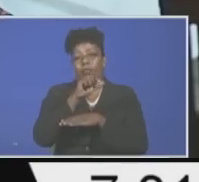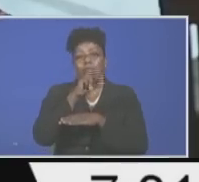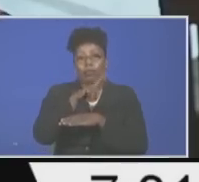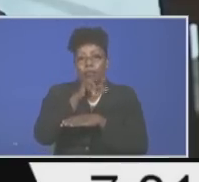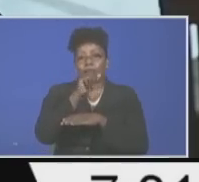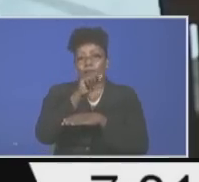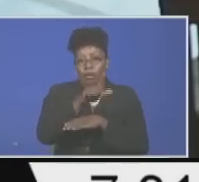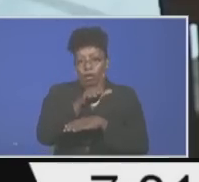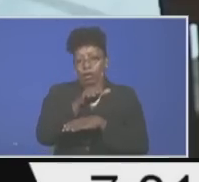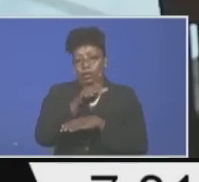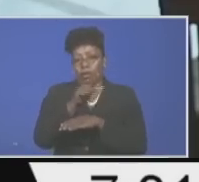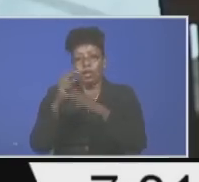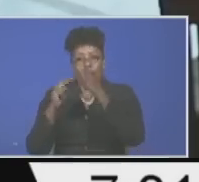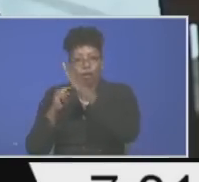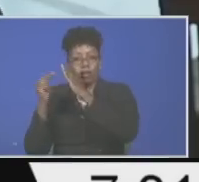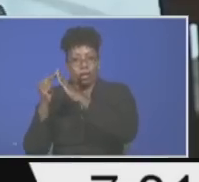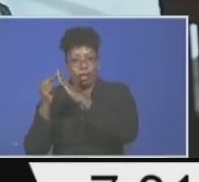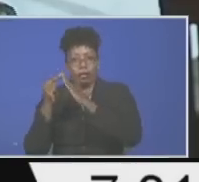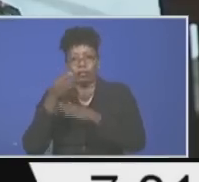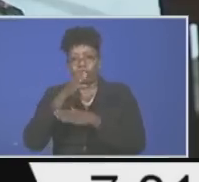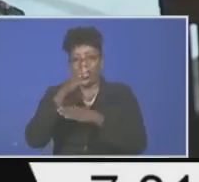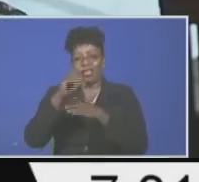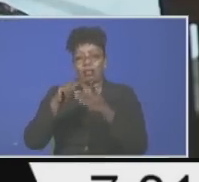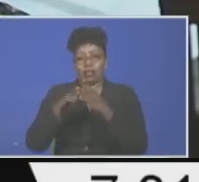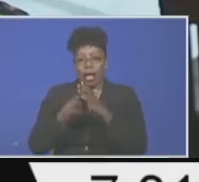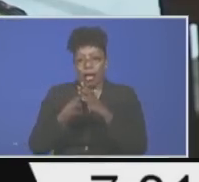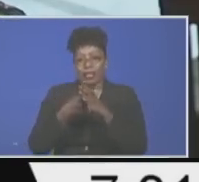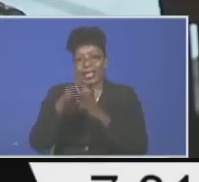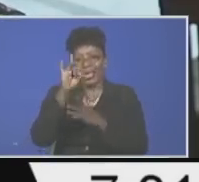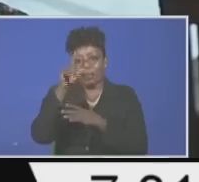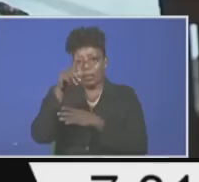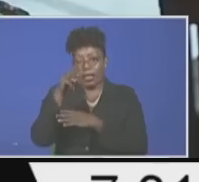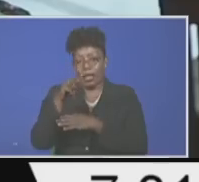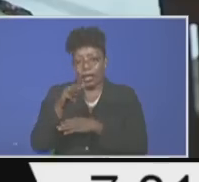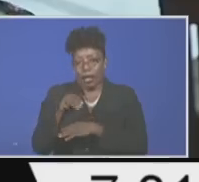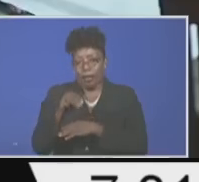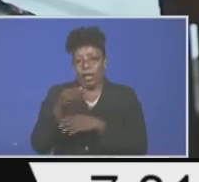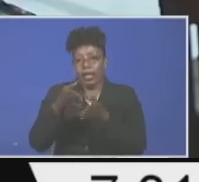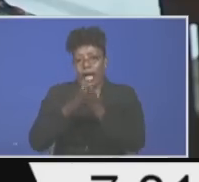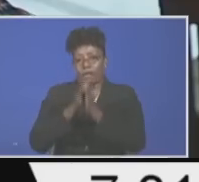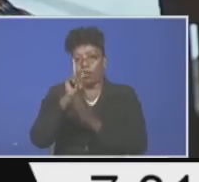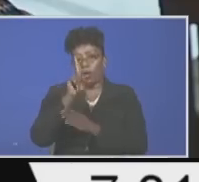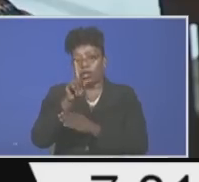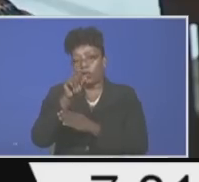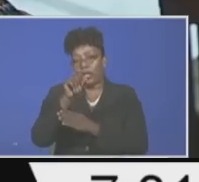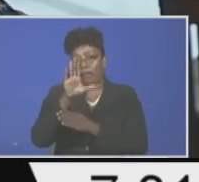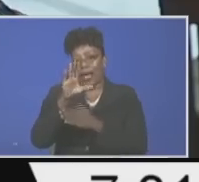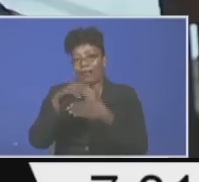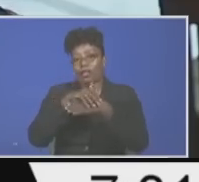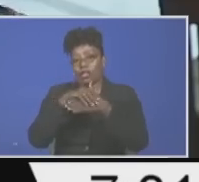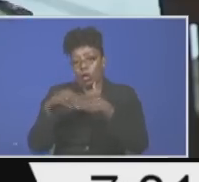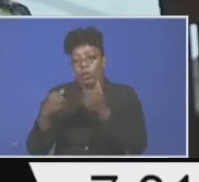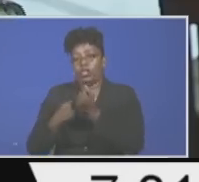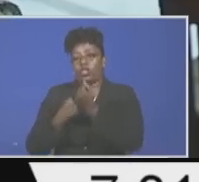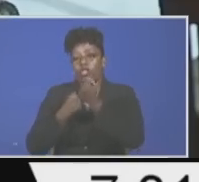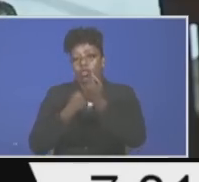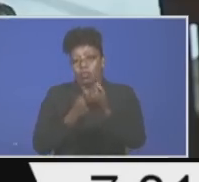p.m. Cocktails start at 8 p.m. It's only a small donation of $125 when you're supporting such